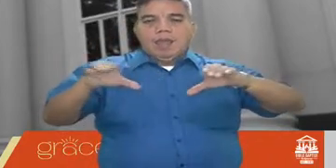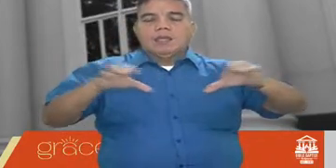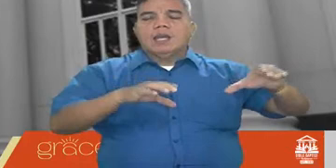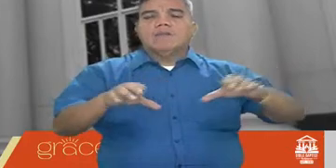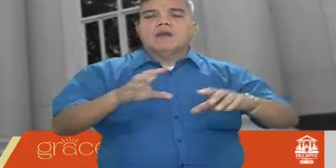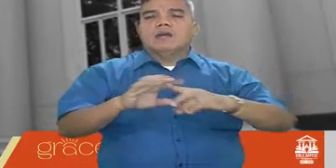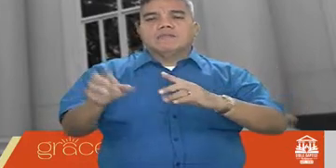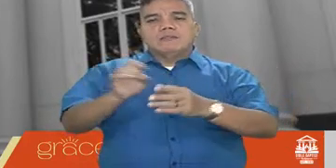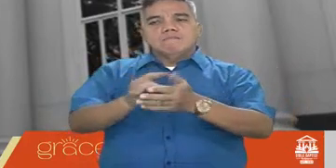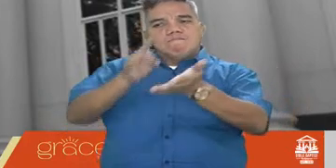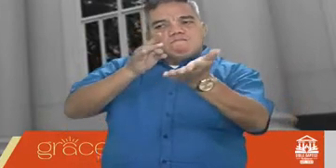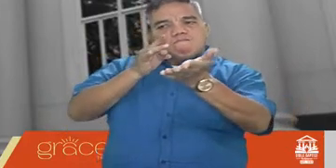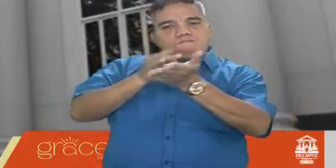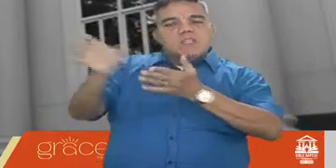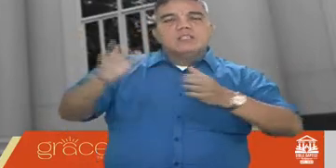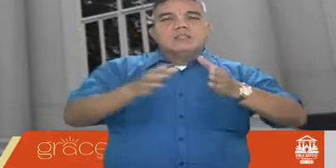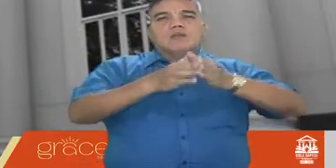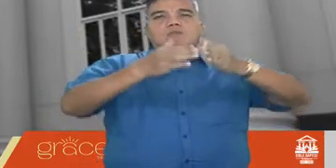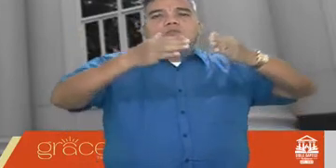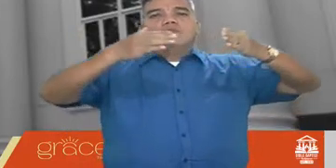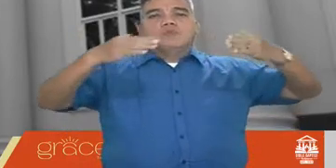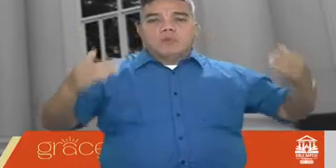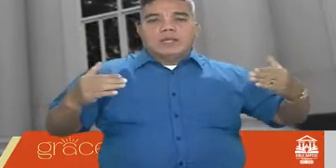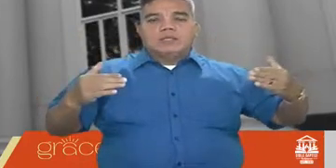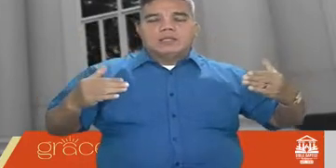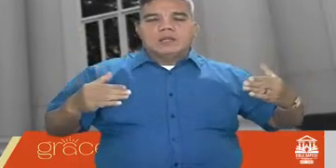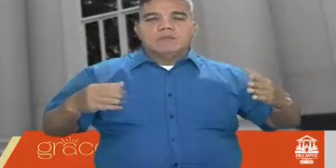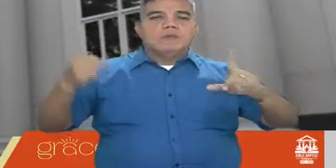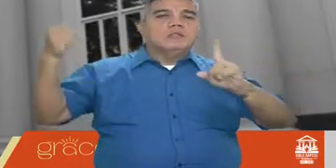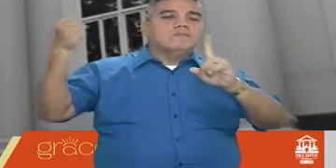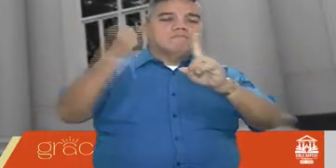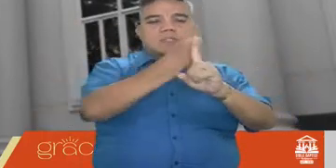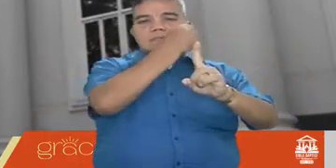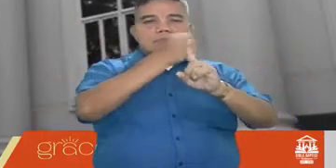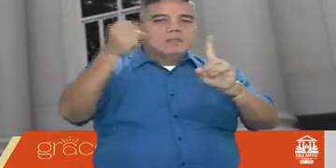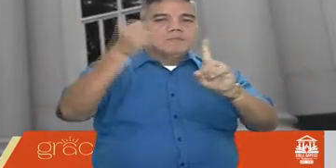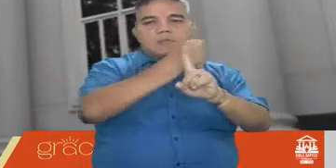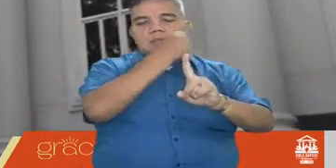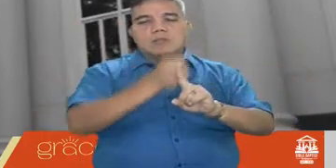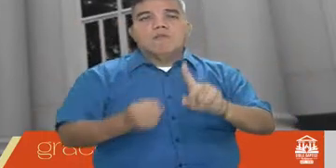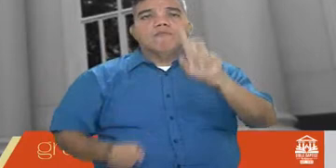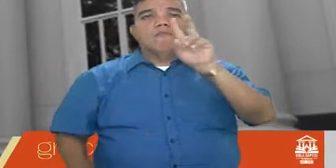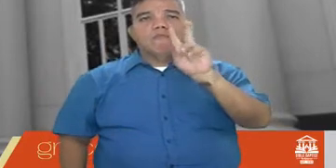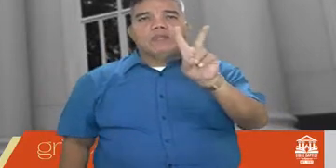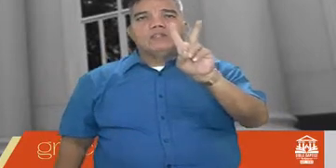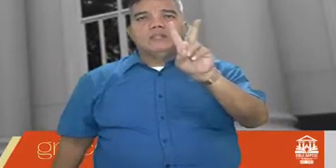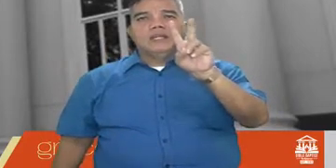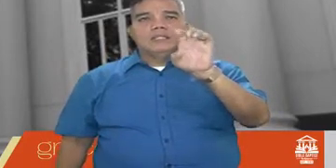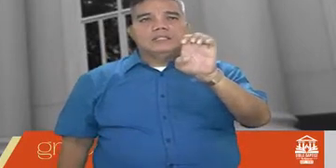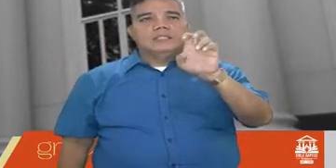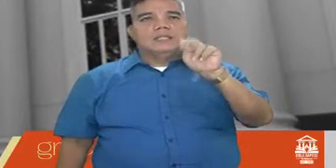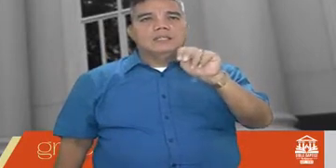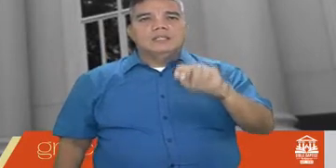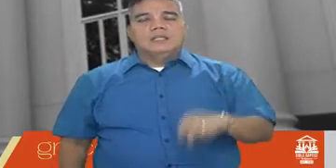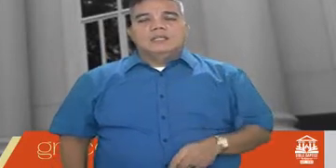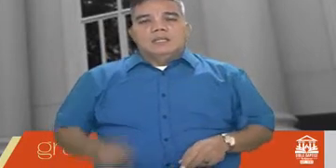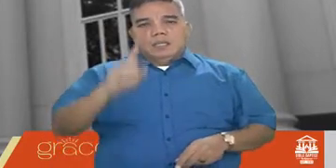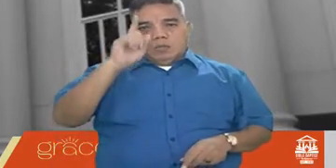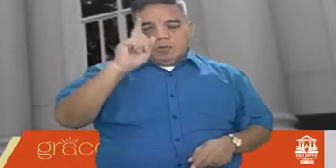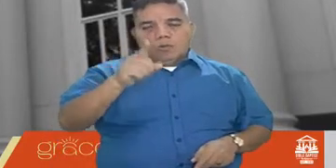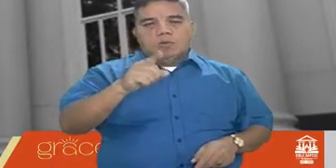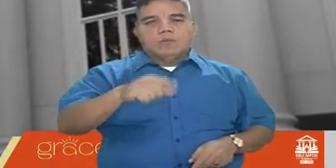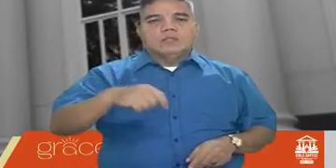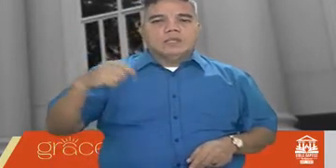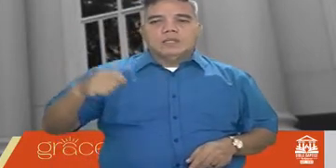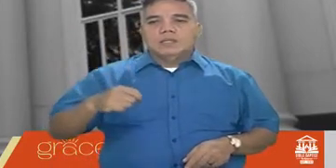of vengeance is greater than the amount of offense. Kung na-offended, tagus ka